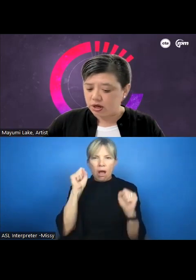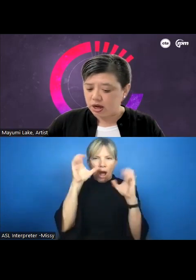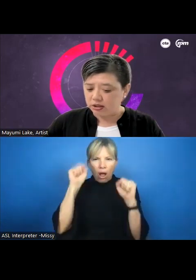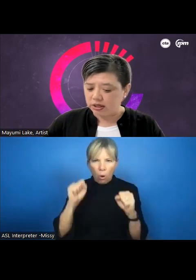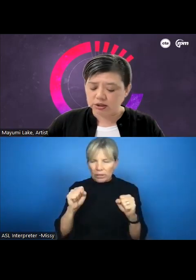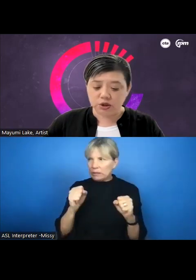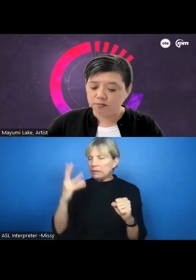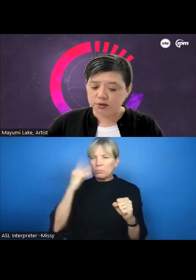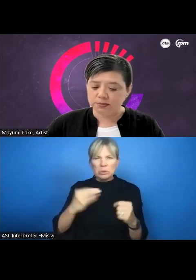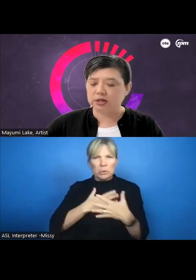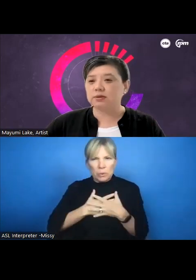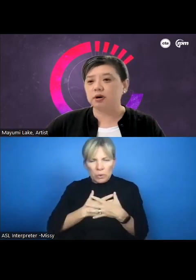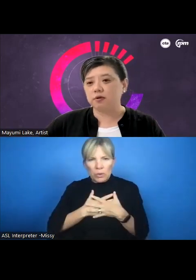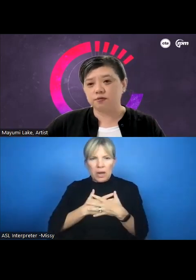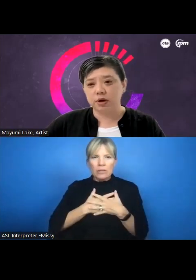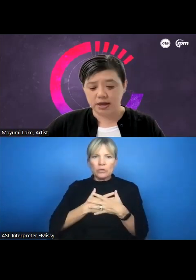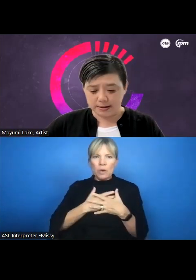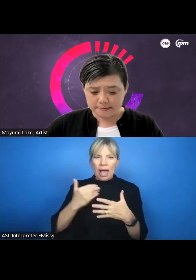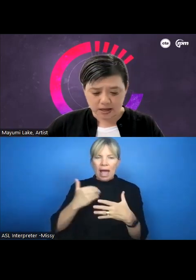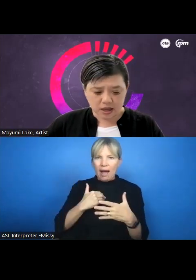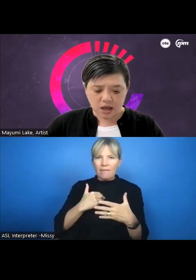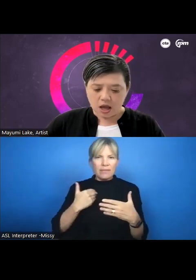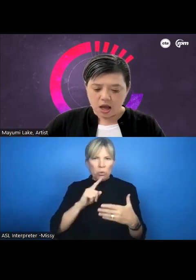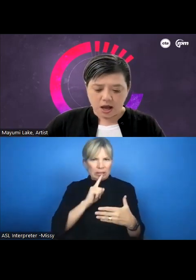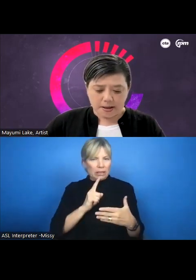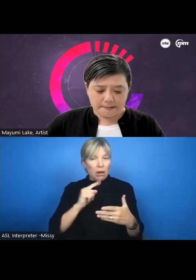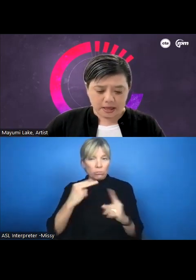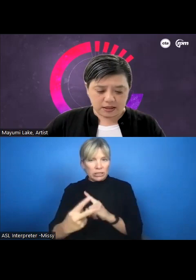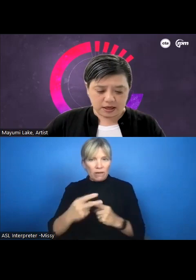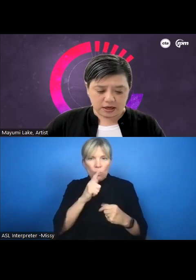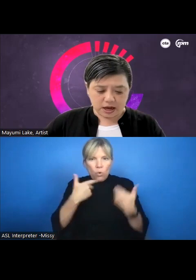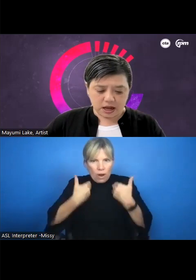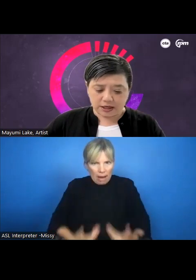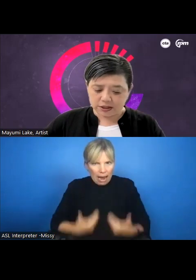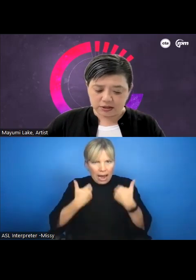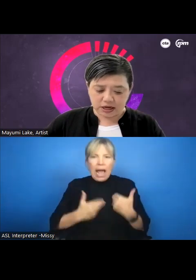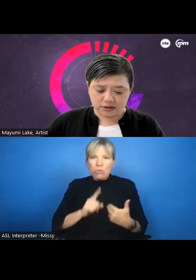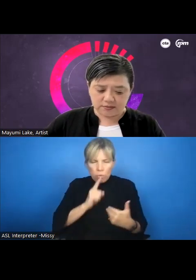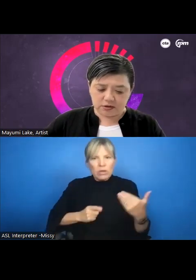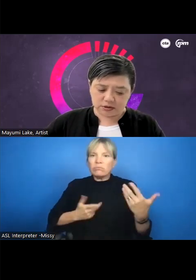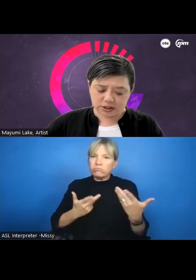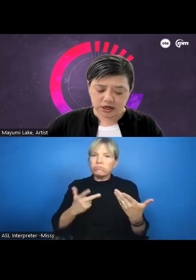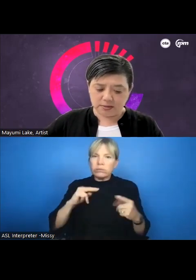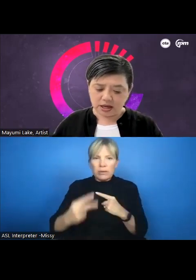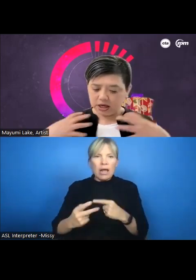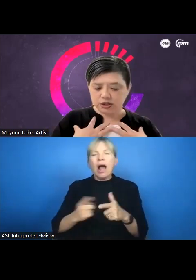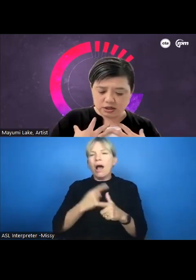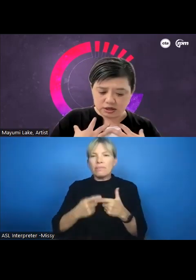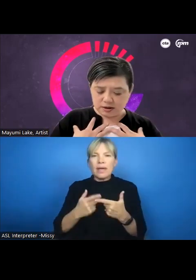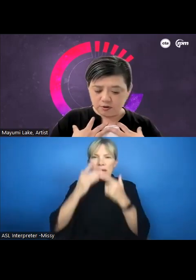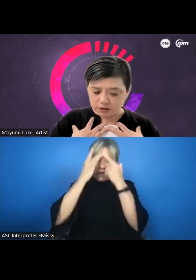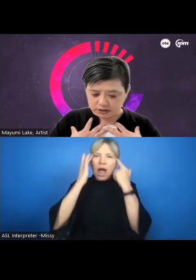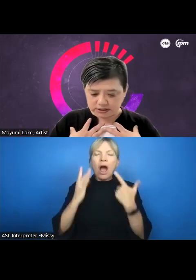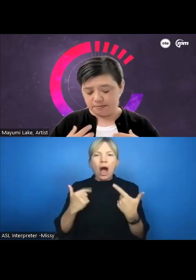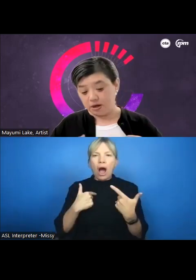get the new perspective of who I am. And then I started to actively contain my